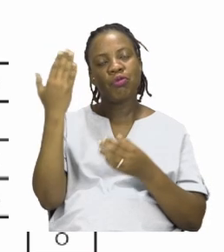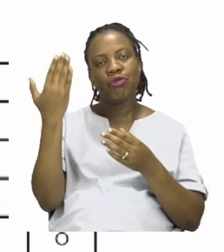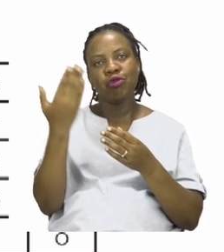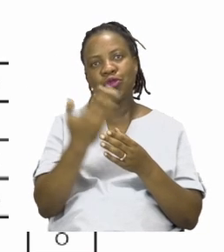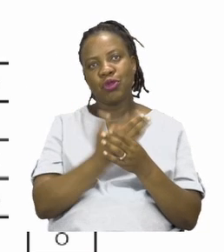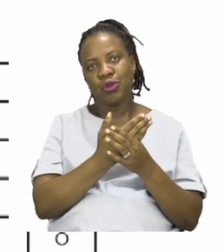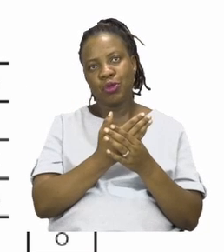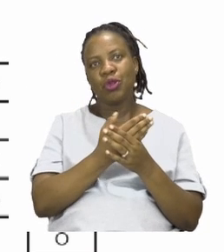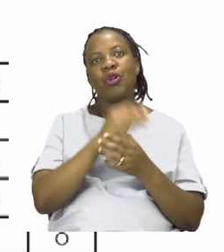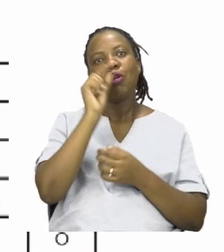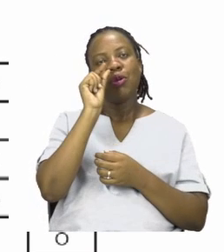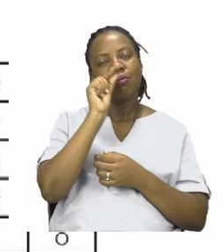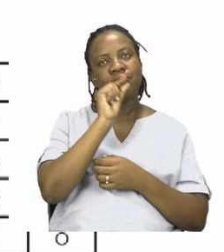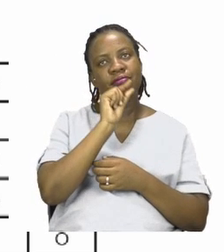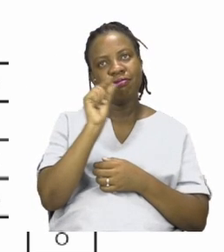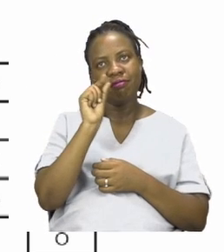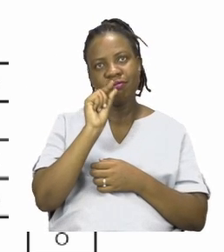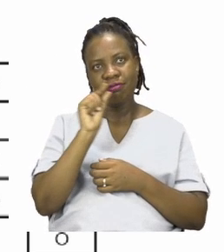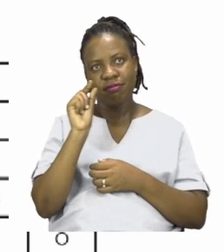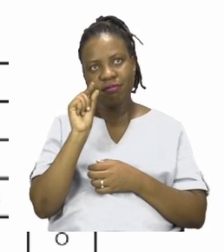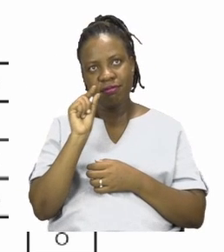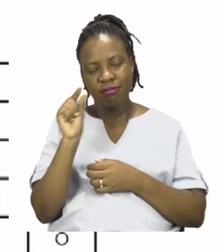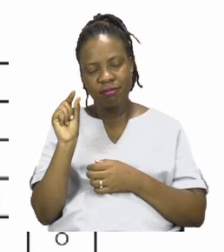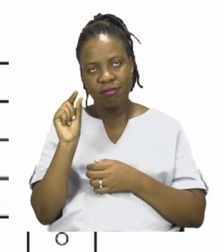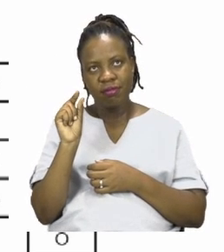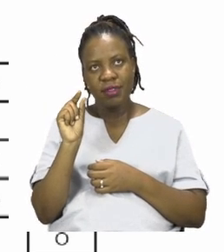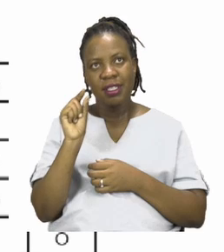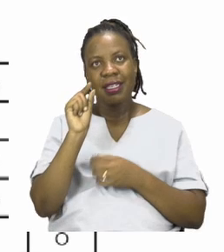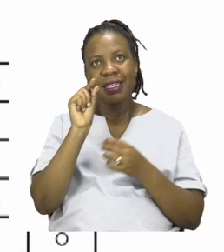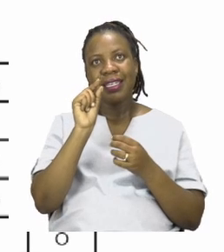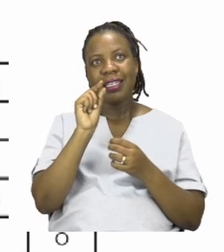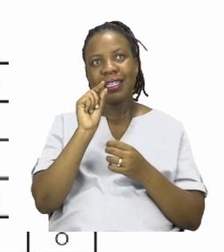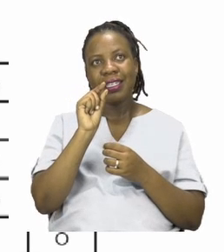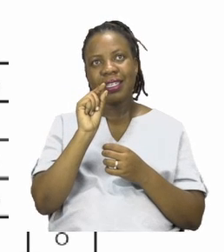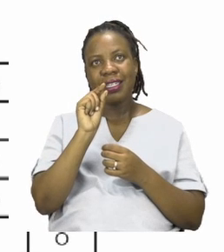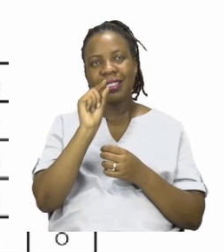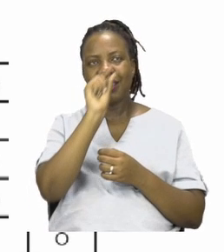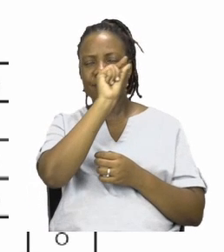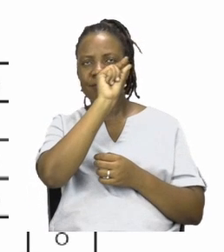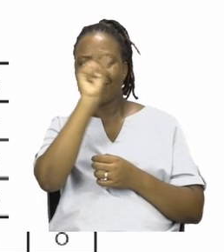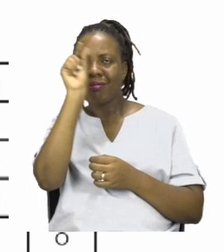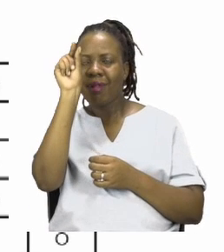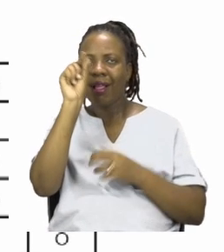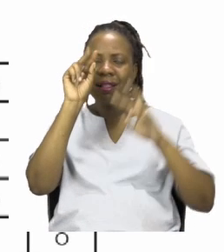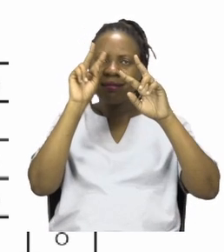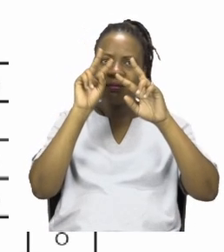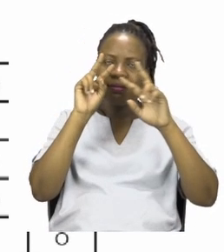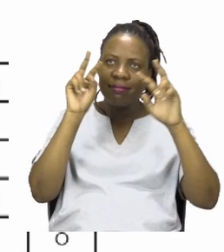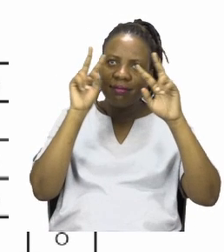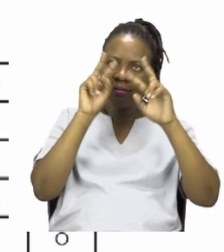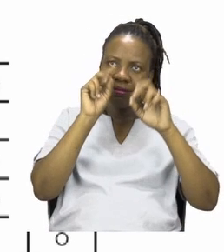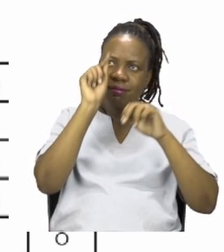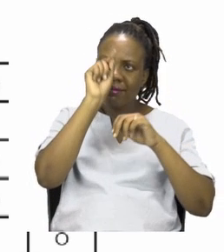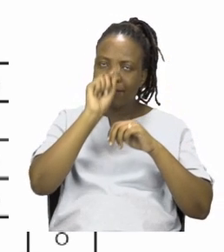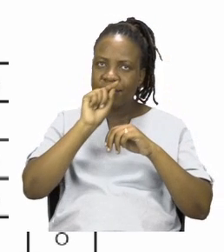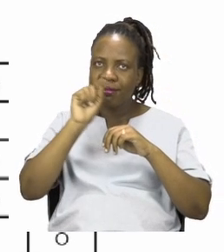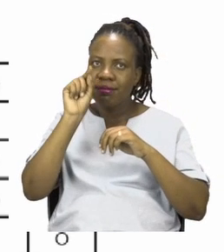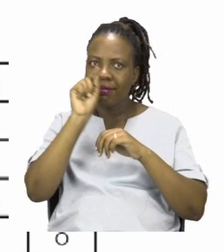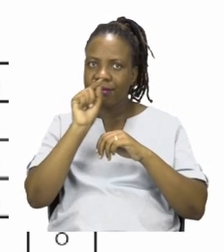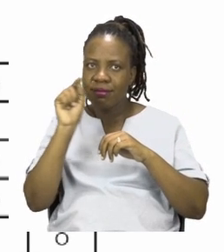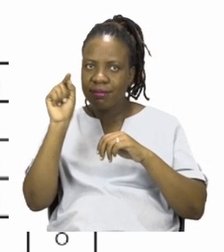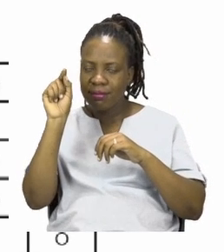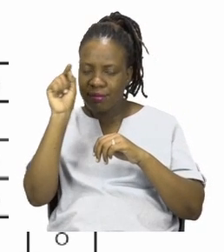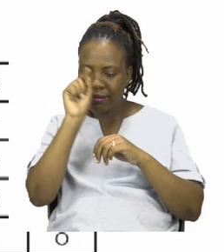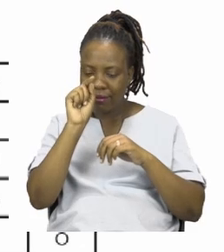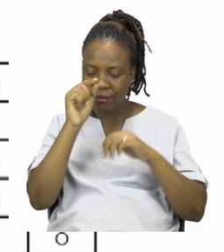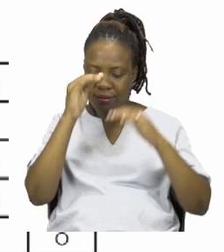vocabulary and we have to find the words in the crossword. Now just below the